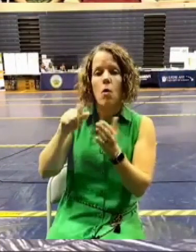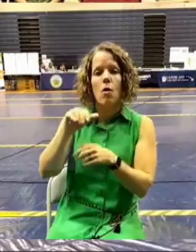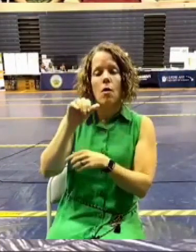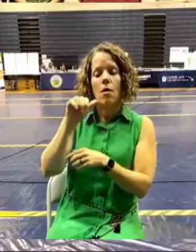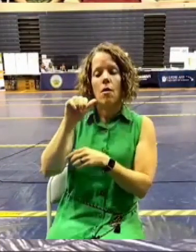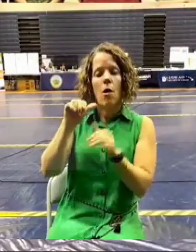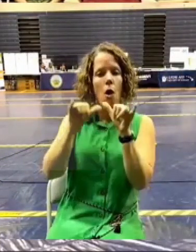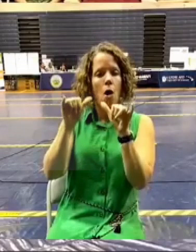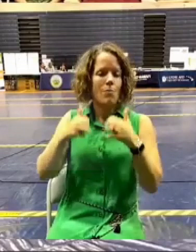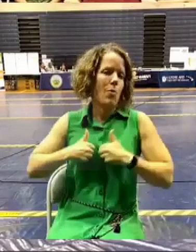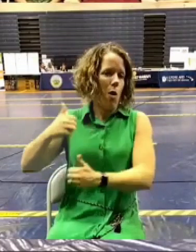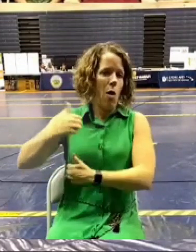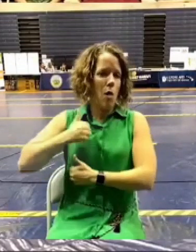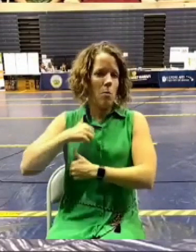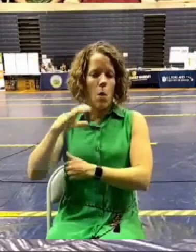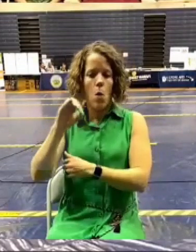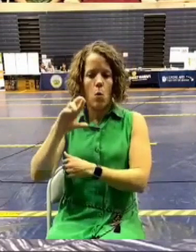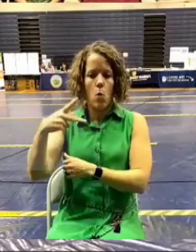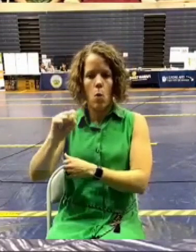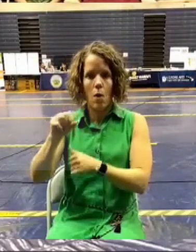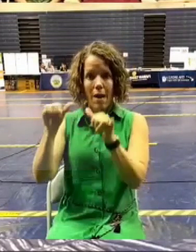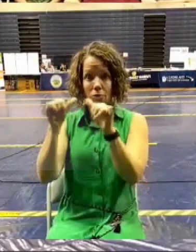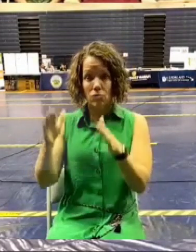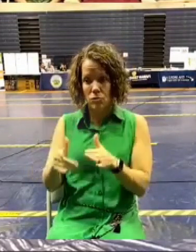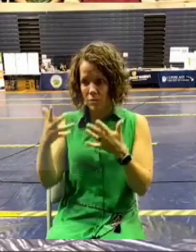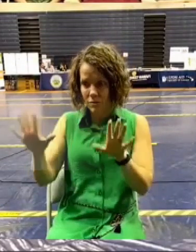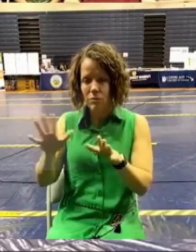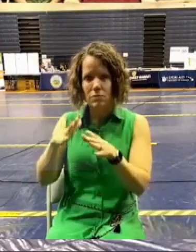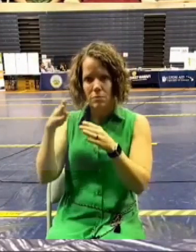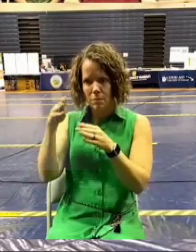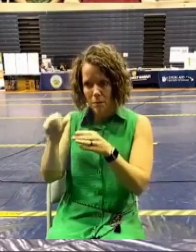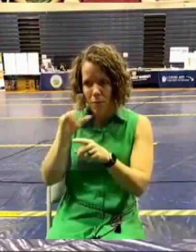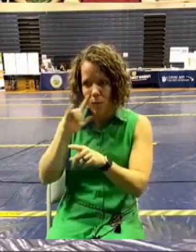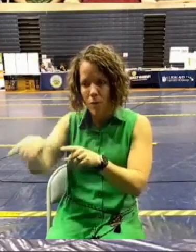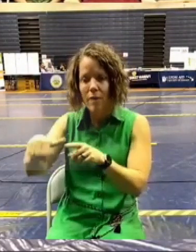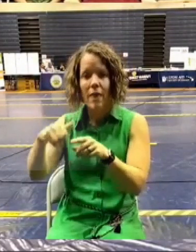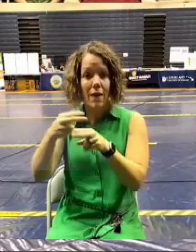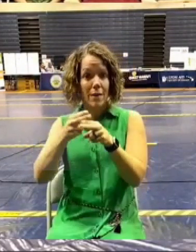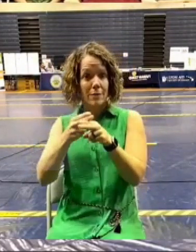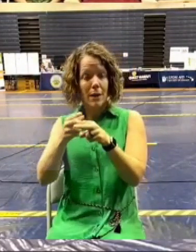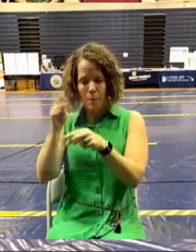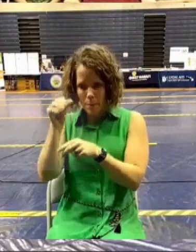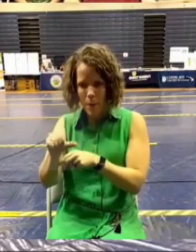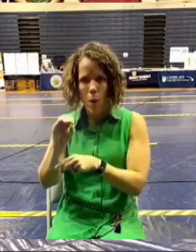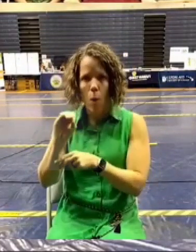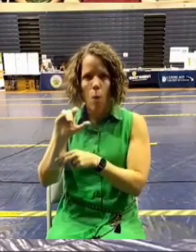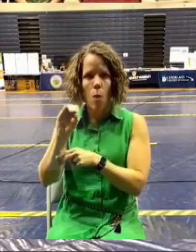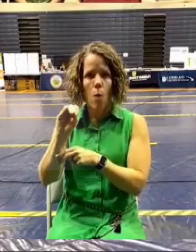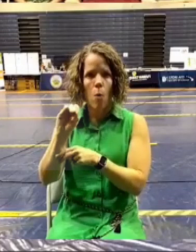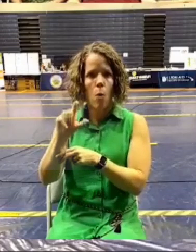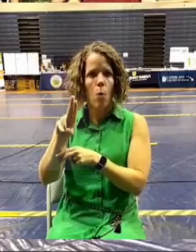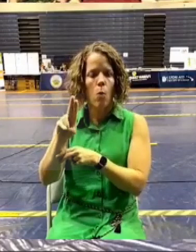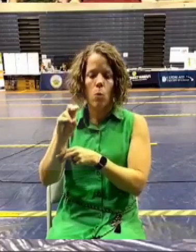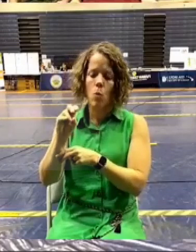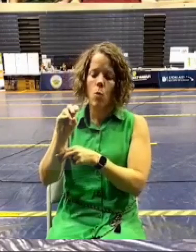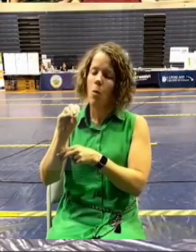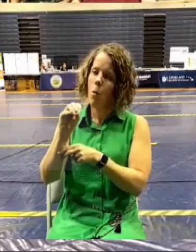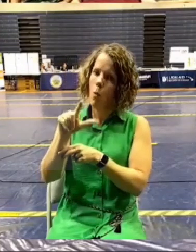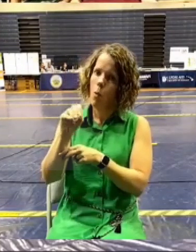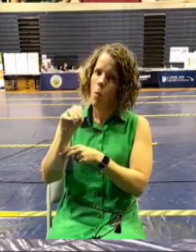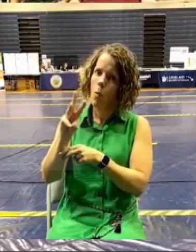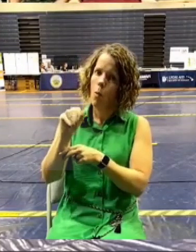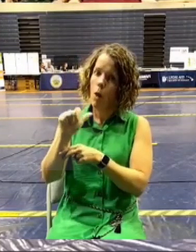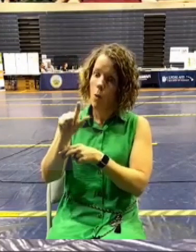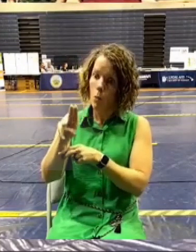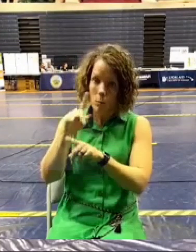cost to the county or the state or to you, but they cannot build the permanent site. The permanent site has to be under the